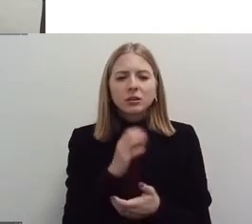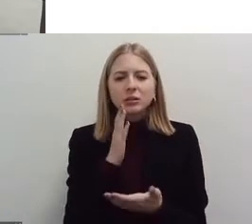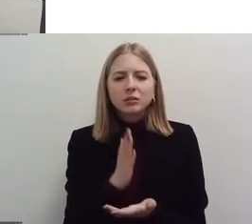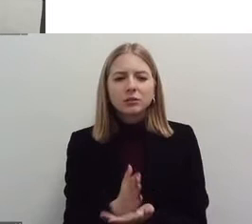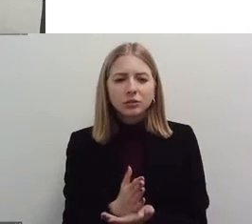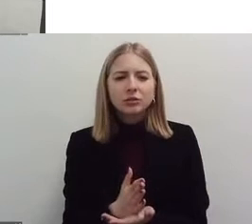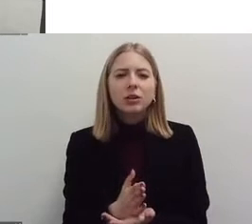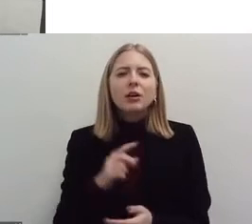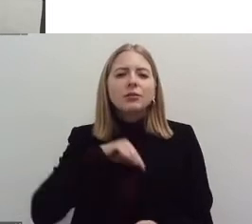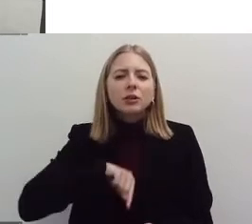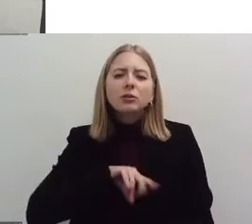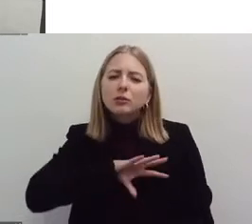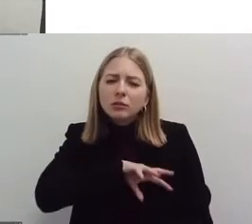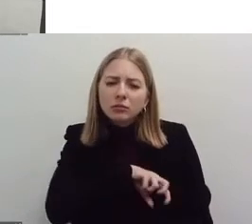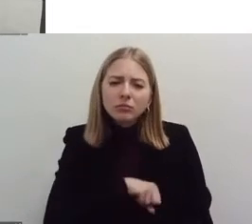any judgment.